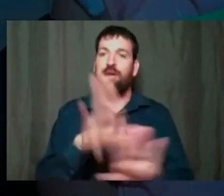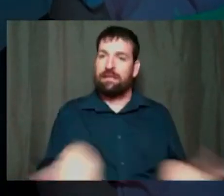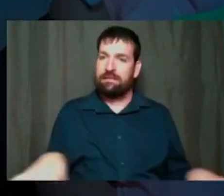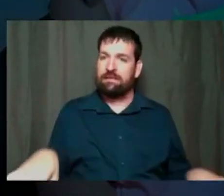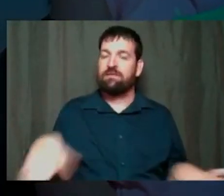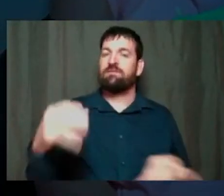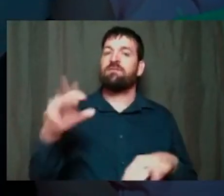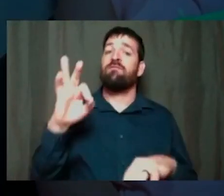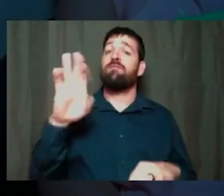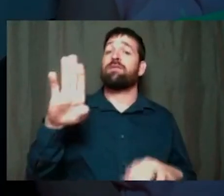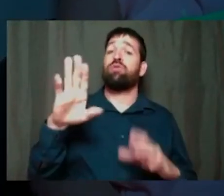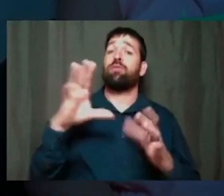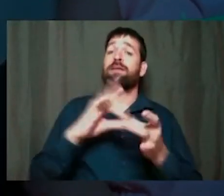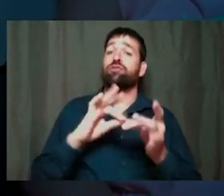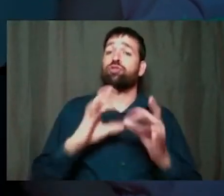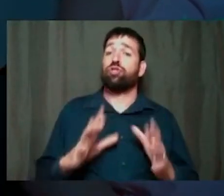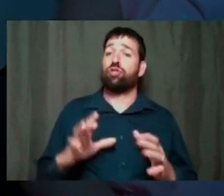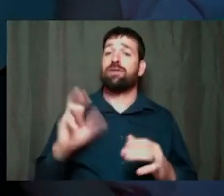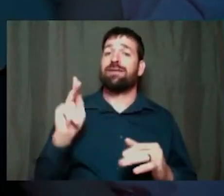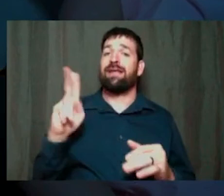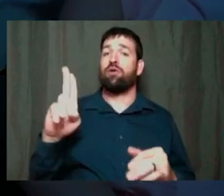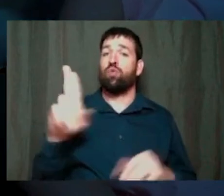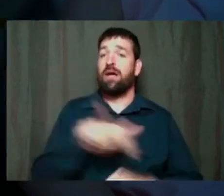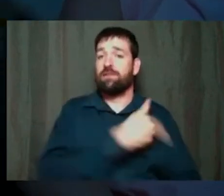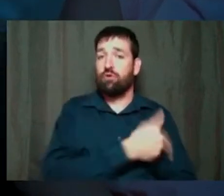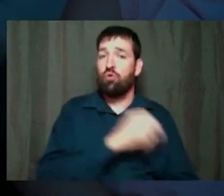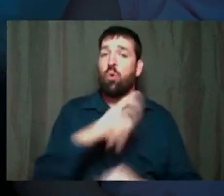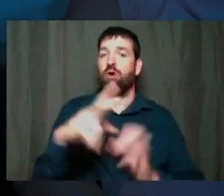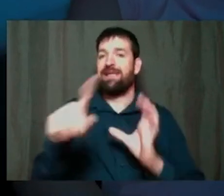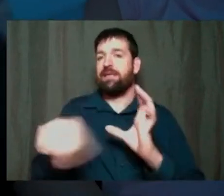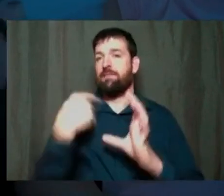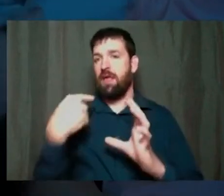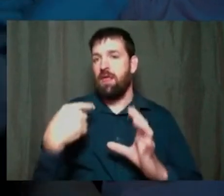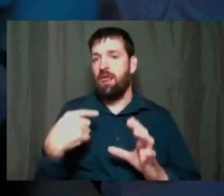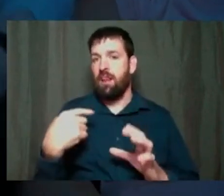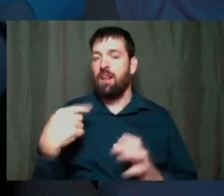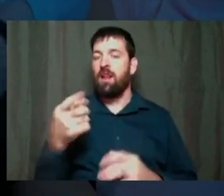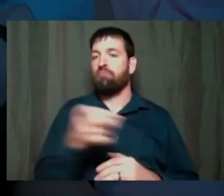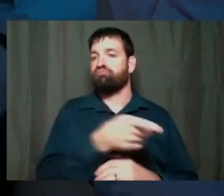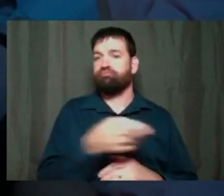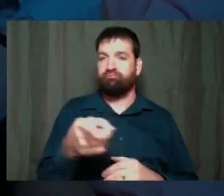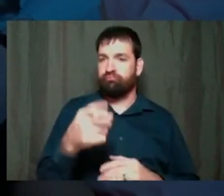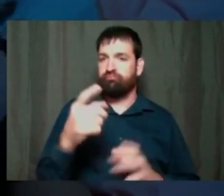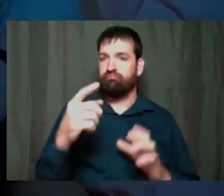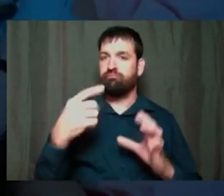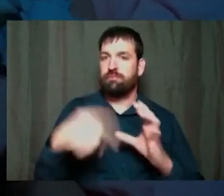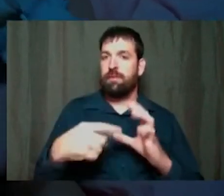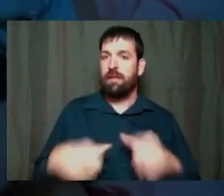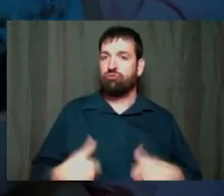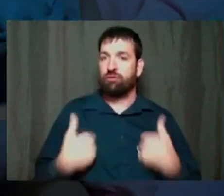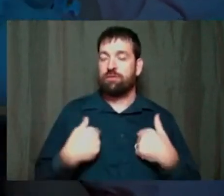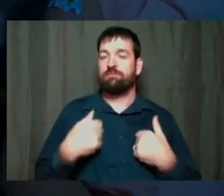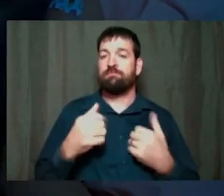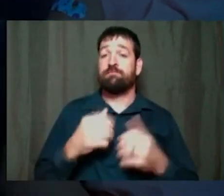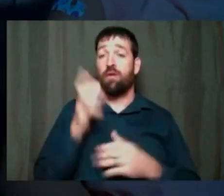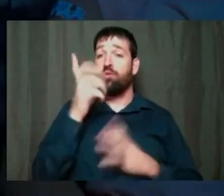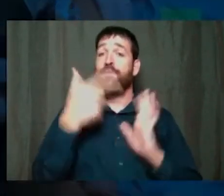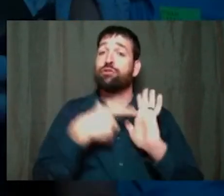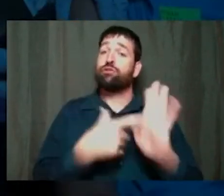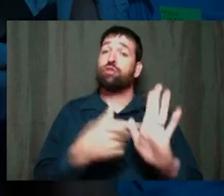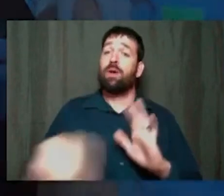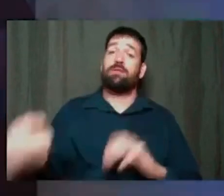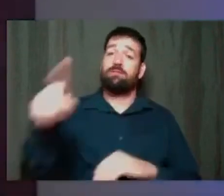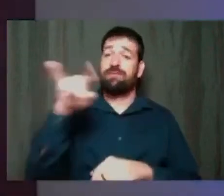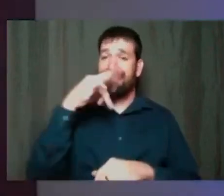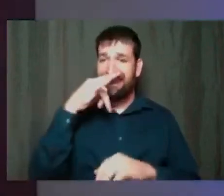Messenger to KU Hospital, or email them to the Medical News Network at kumc.edu. We will be showing those kids doing all the good